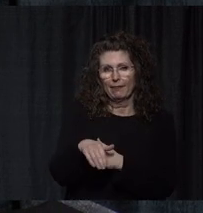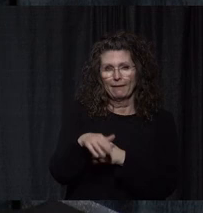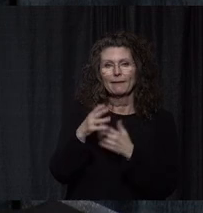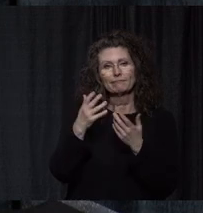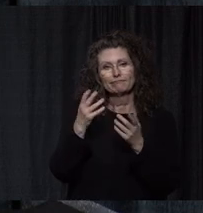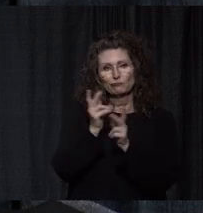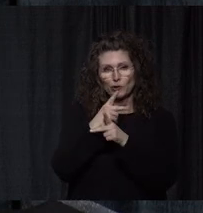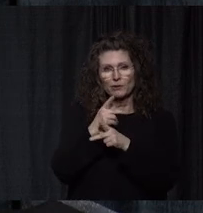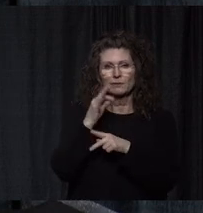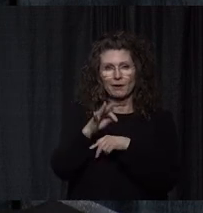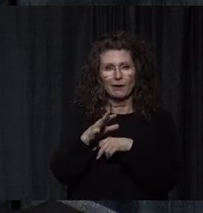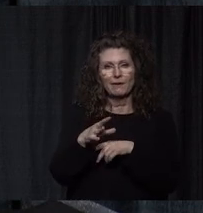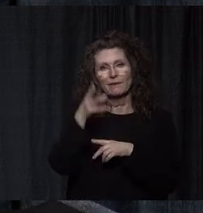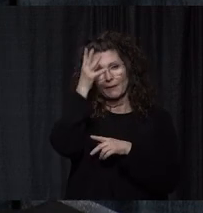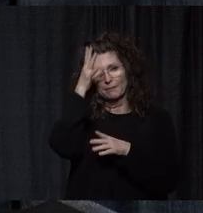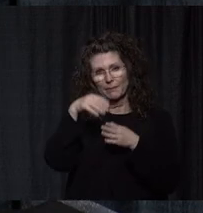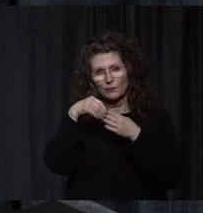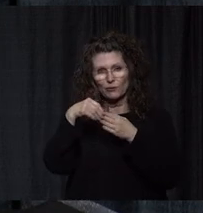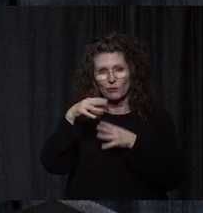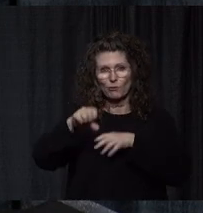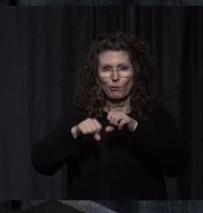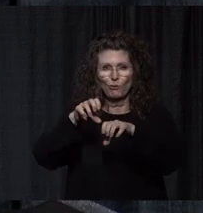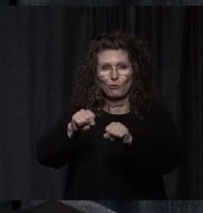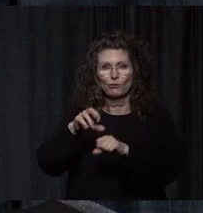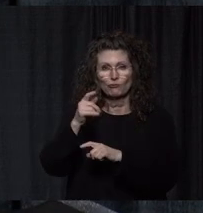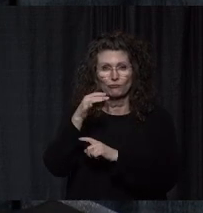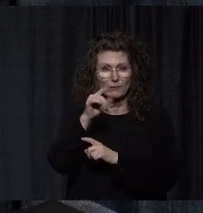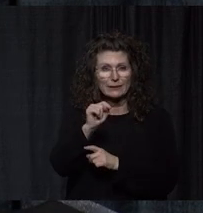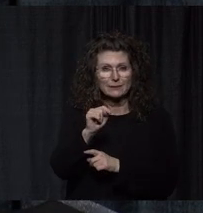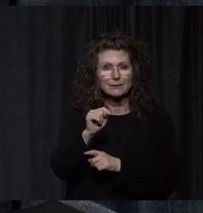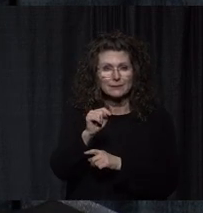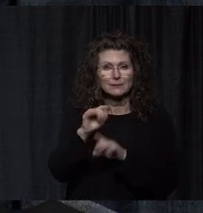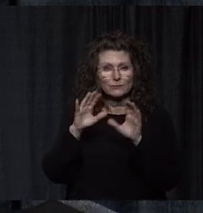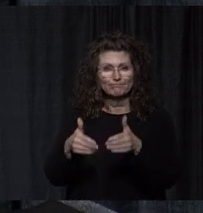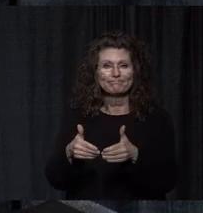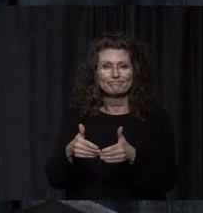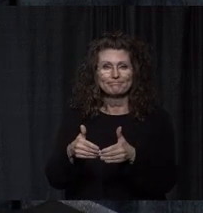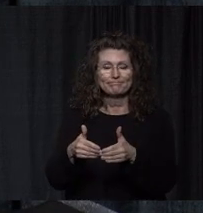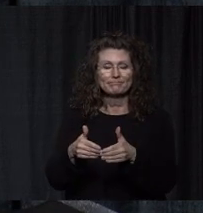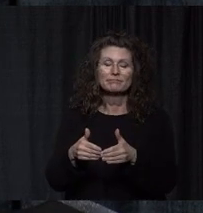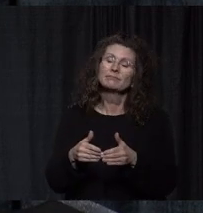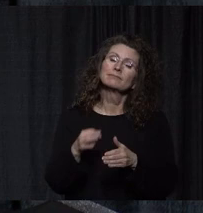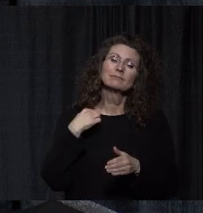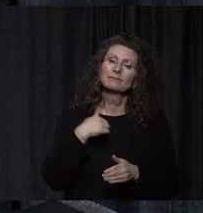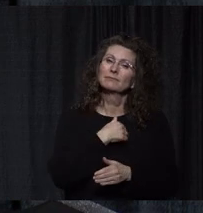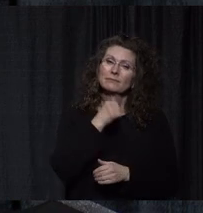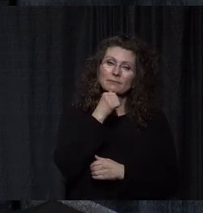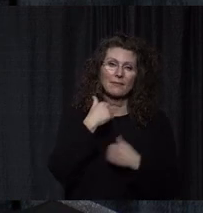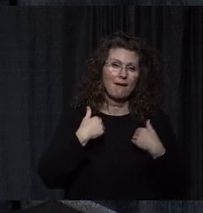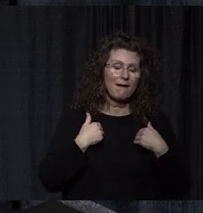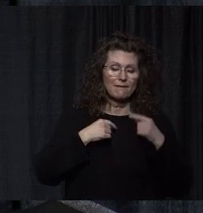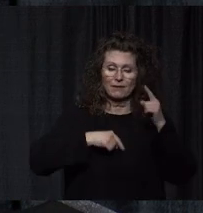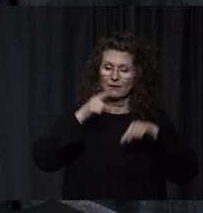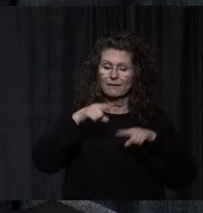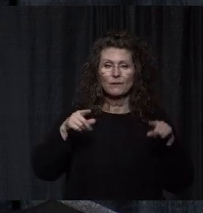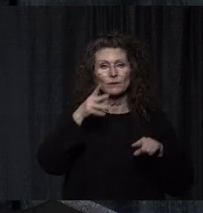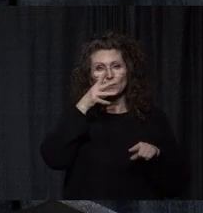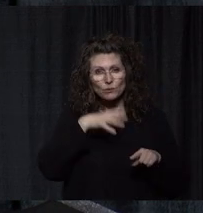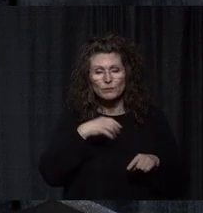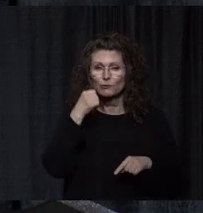of patriarchal, colonial, and racist institutions. And if we don't have diverse women and girls in